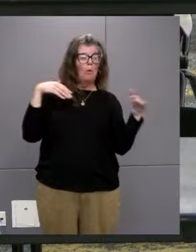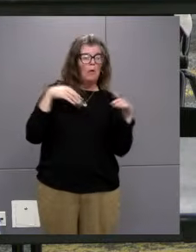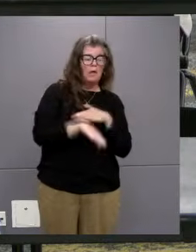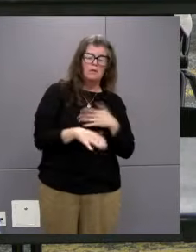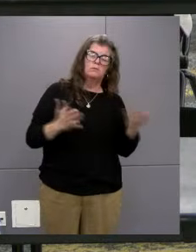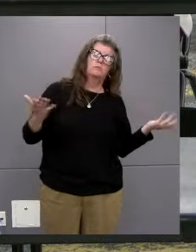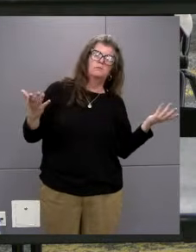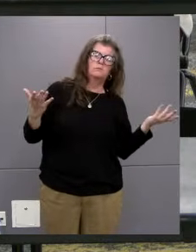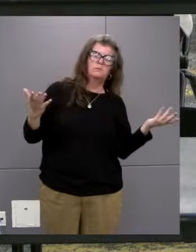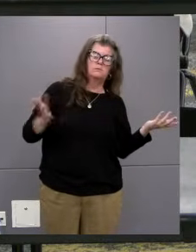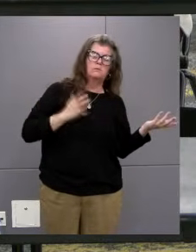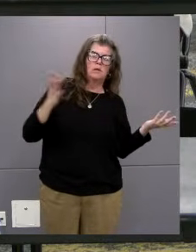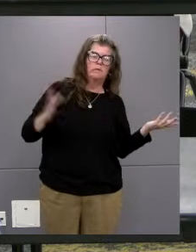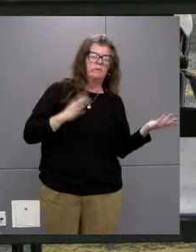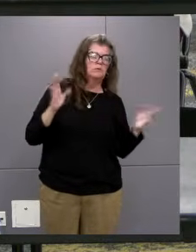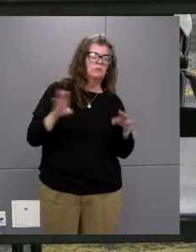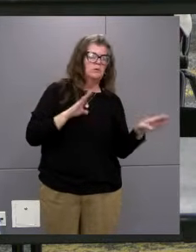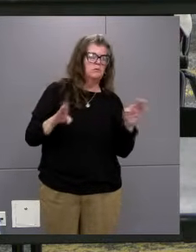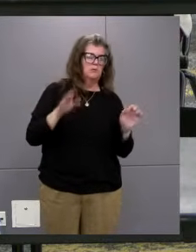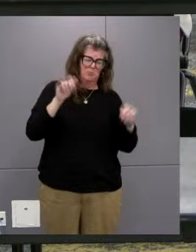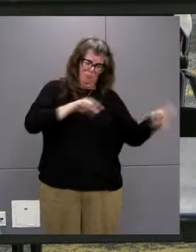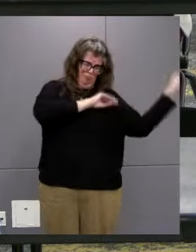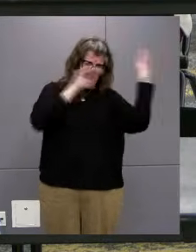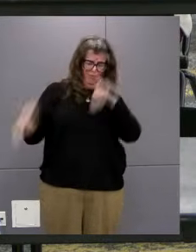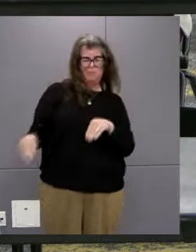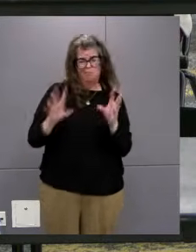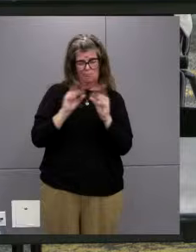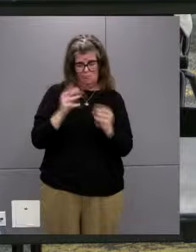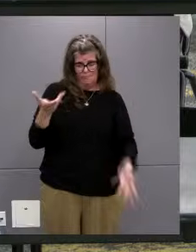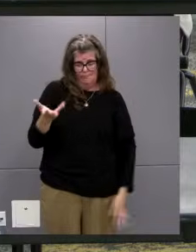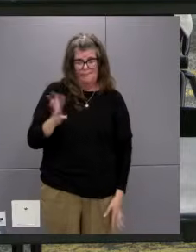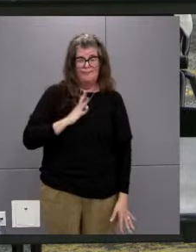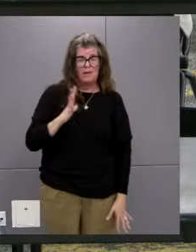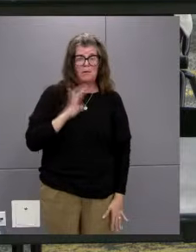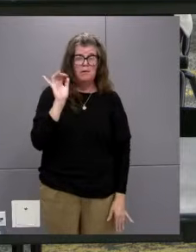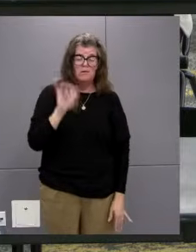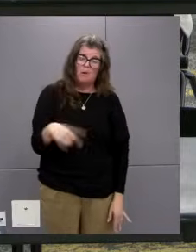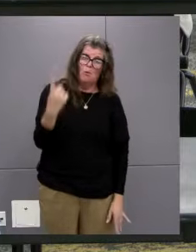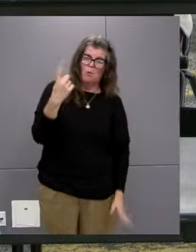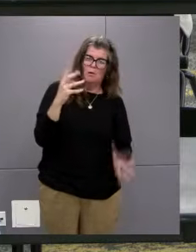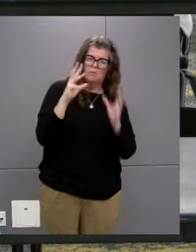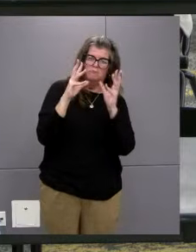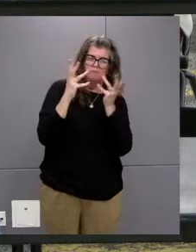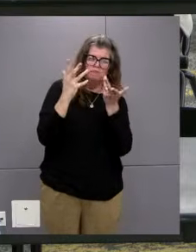So we can move the meetings. Yes, we can, and that was one of the things that I